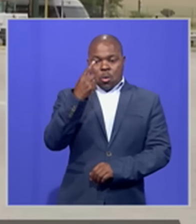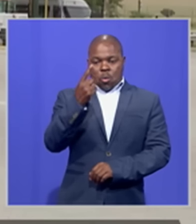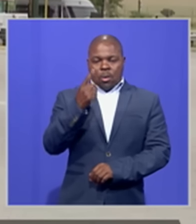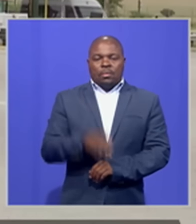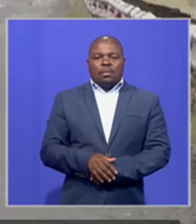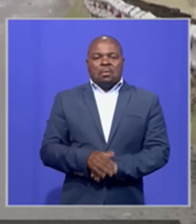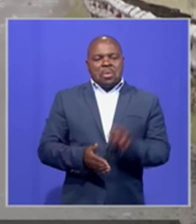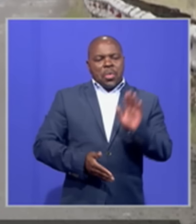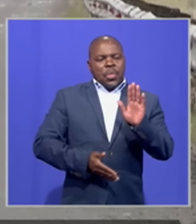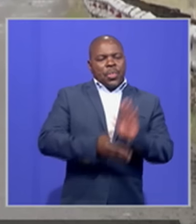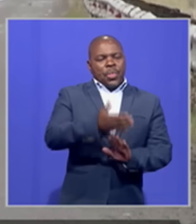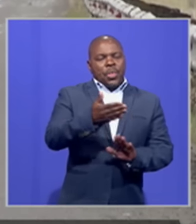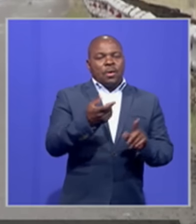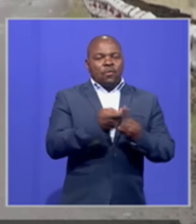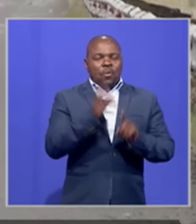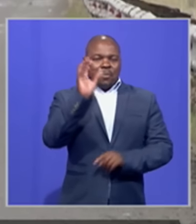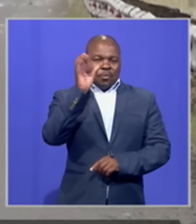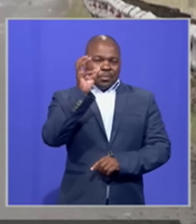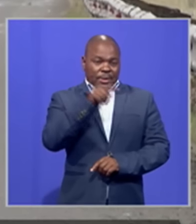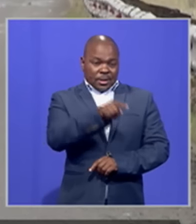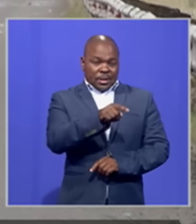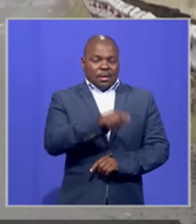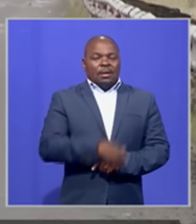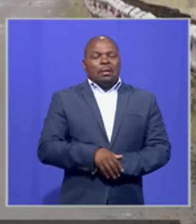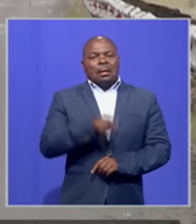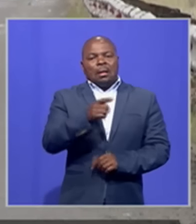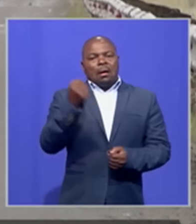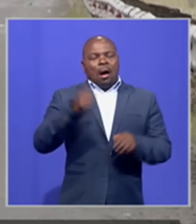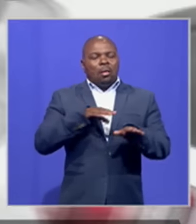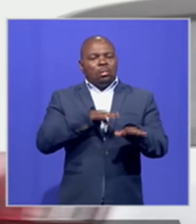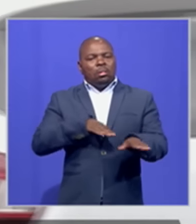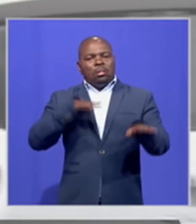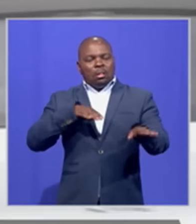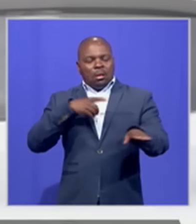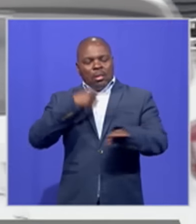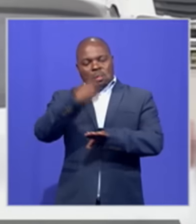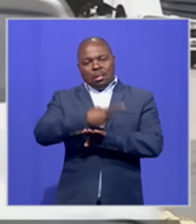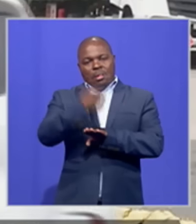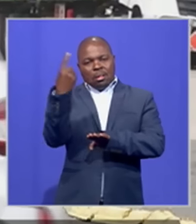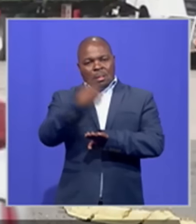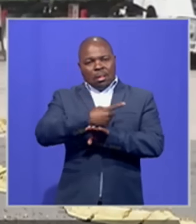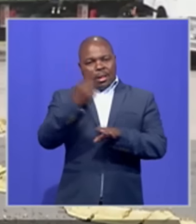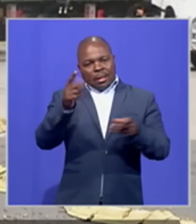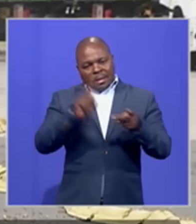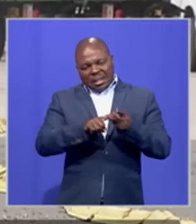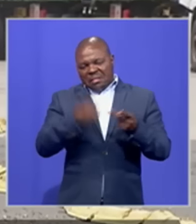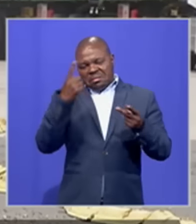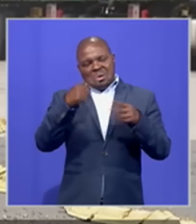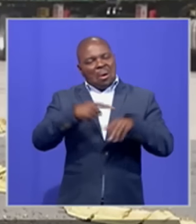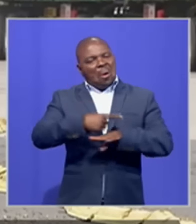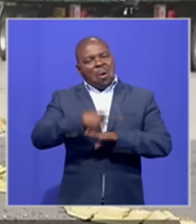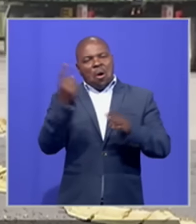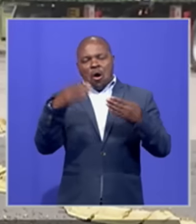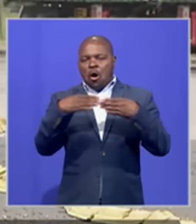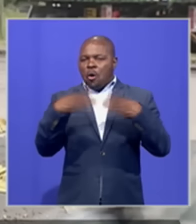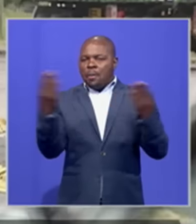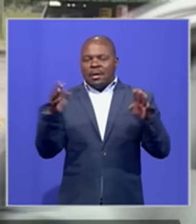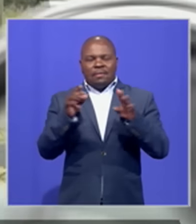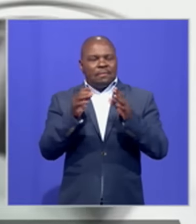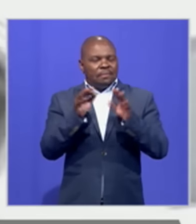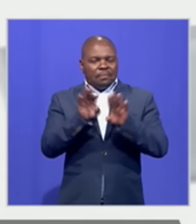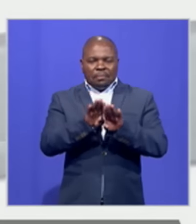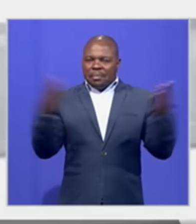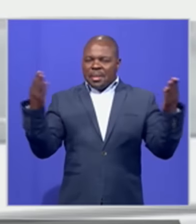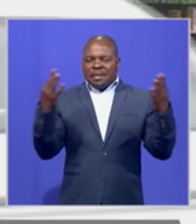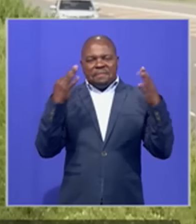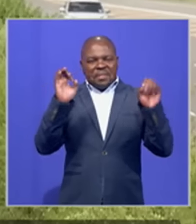phunyeletsang Bloemfontein ho bile le tiehiso ha o fetwa moo mmila o lefellwang mme bakganni ba ile ba dumellwa ho feta ba sa lefa ho